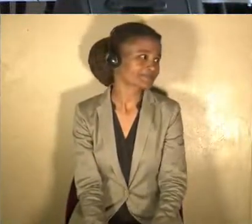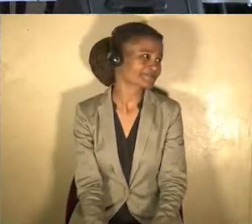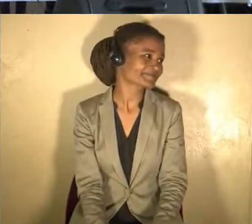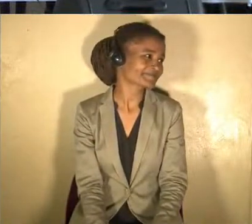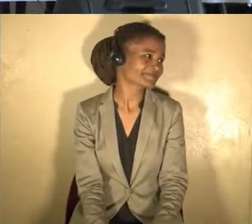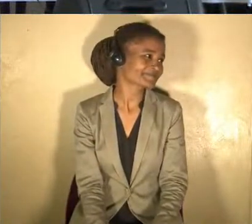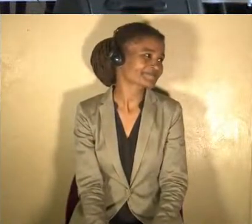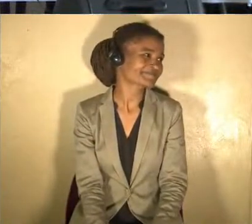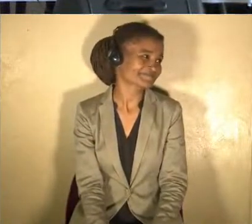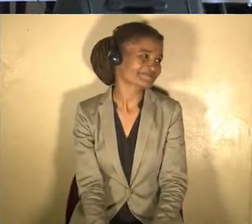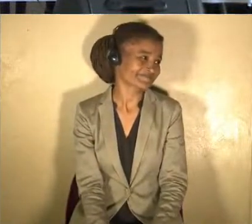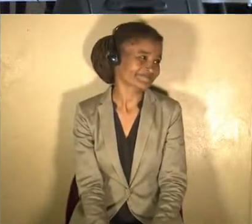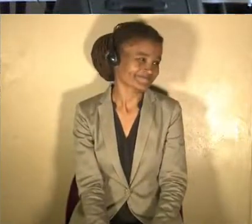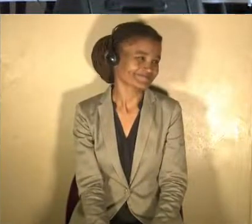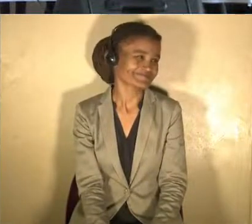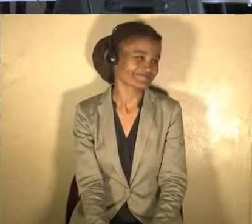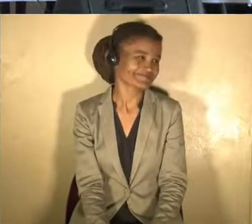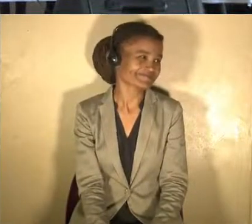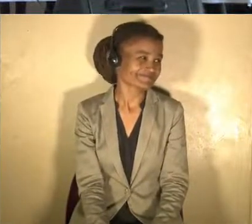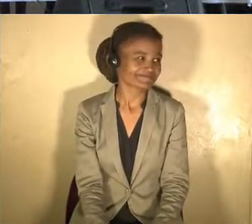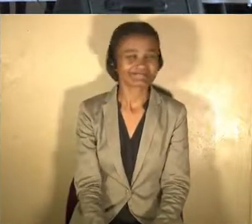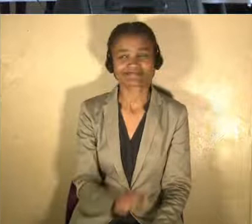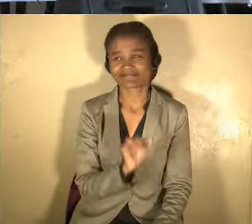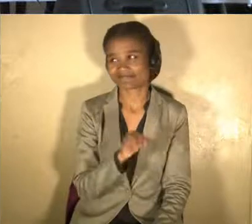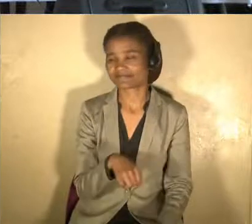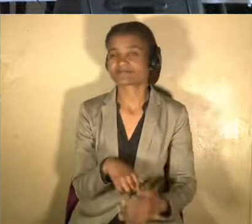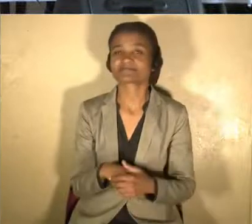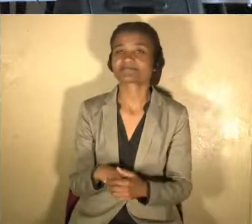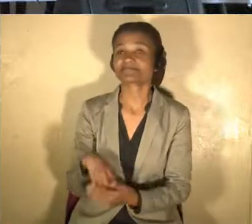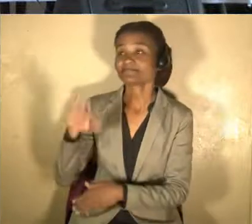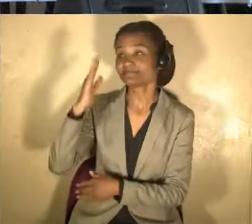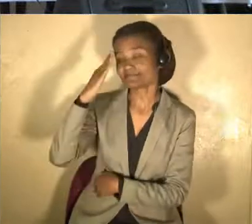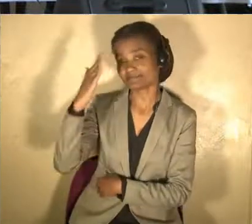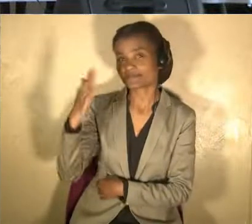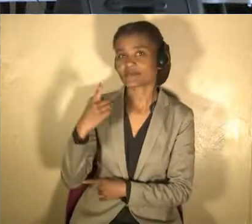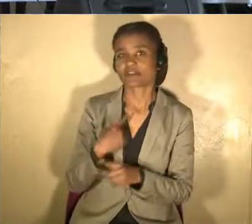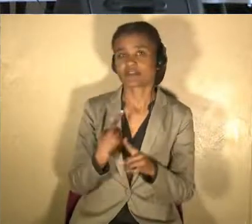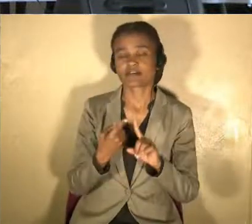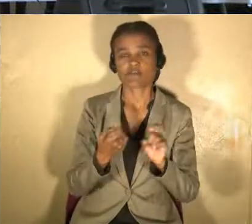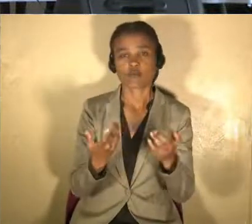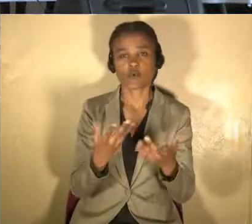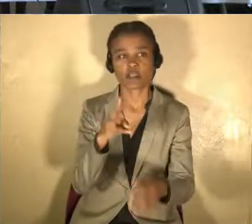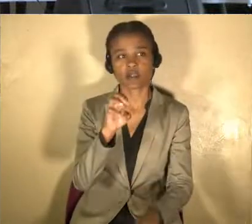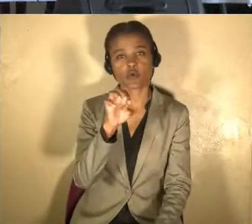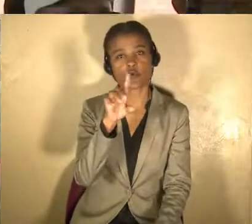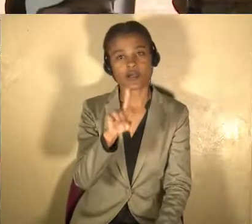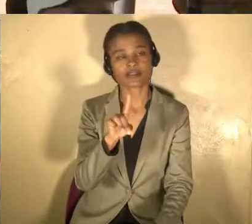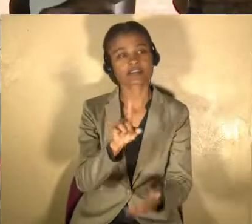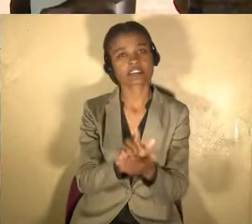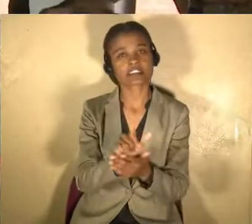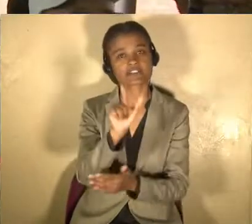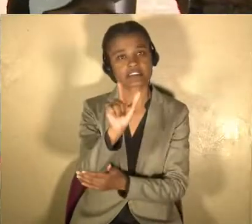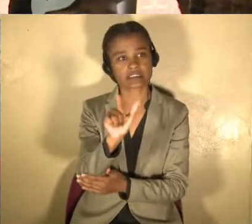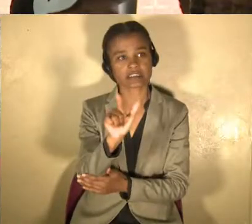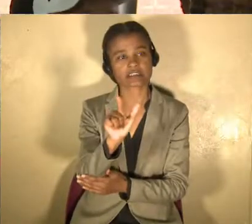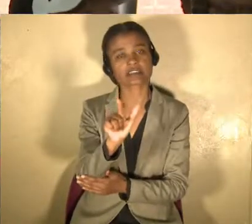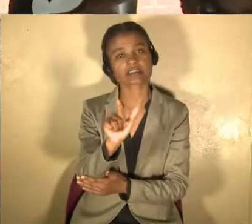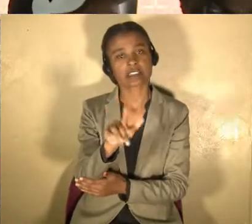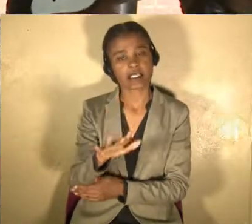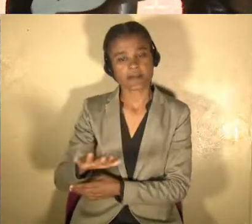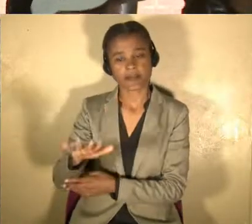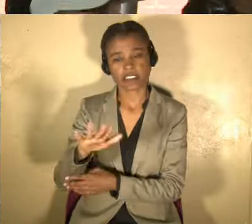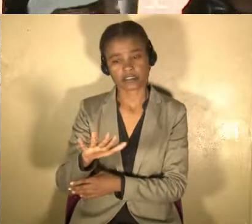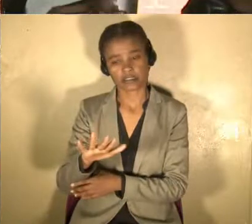Dumelang kaofela. Ke tswa ke le Ward 17, leng Zerebecom, Waterpan and